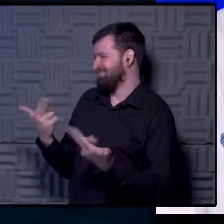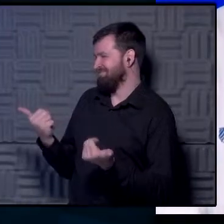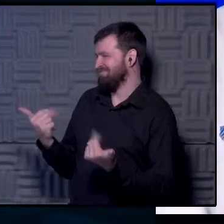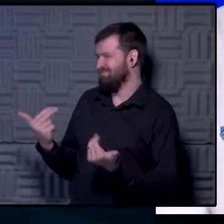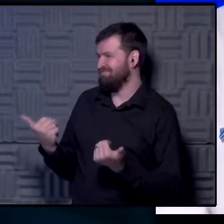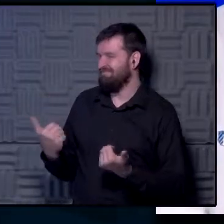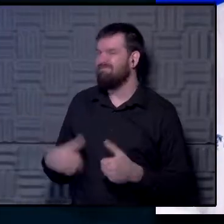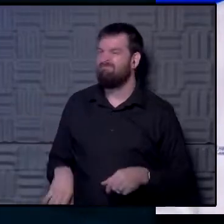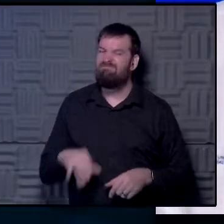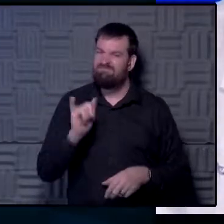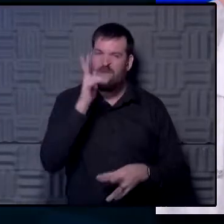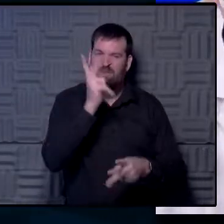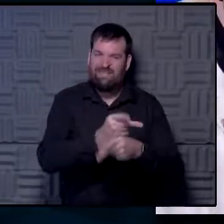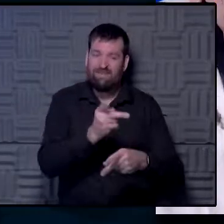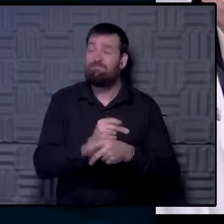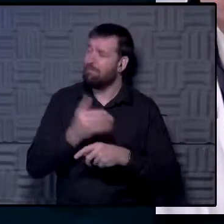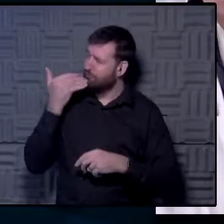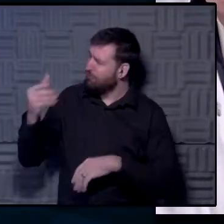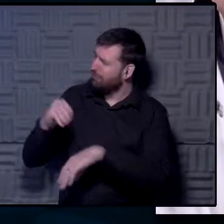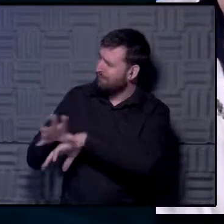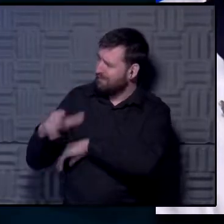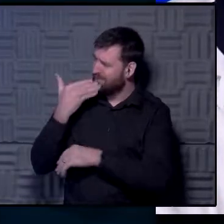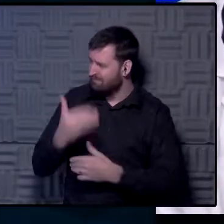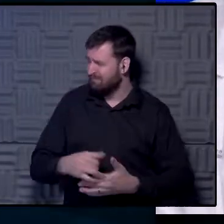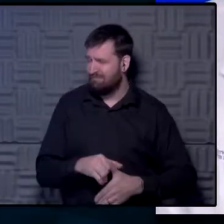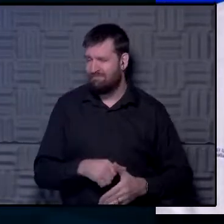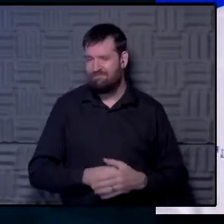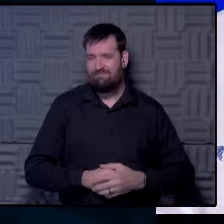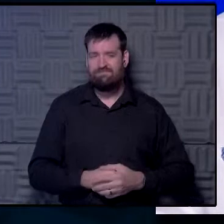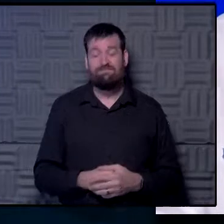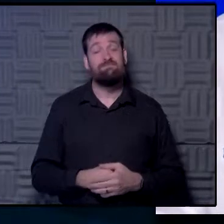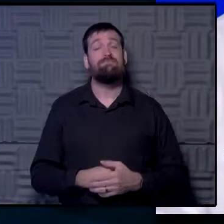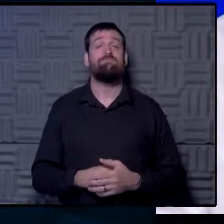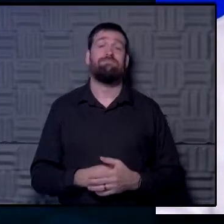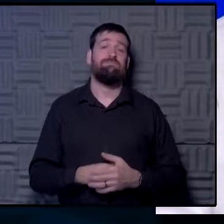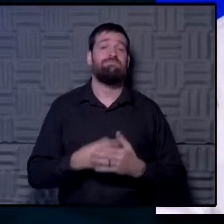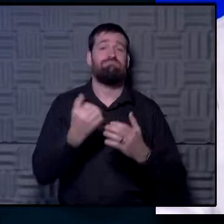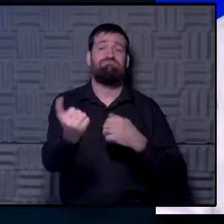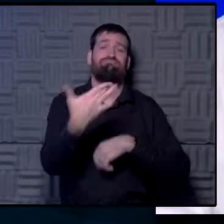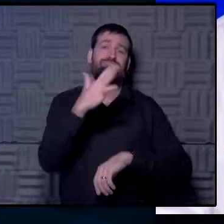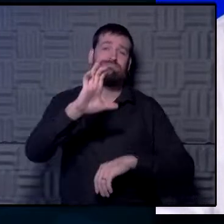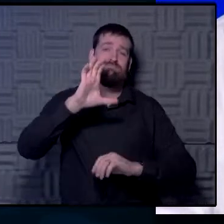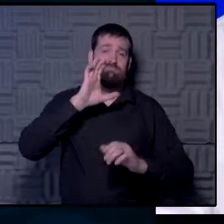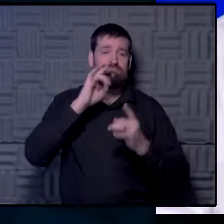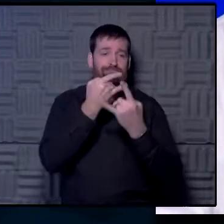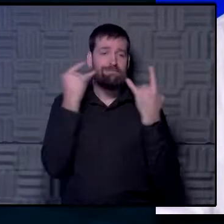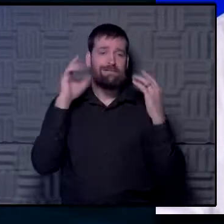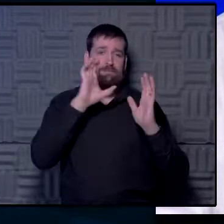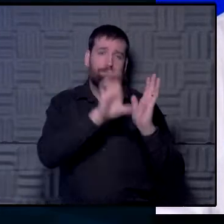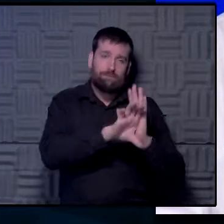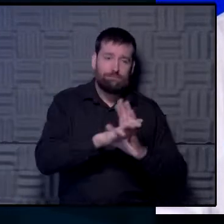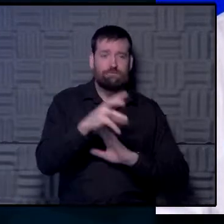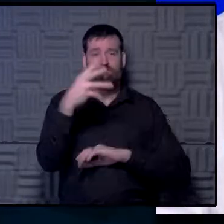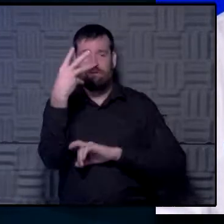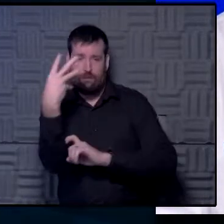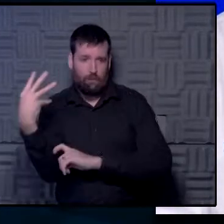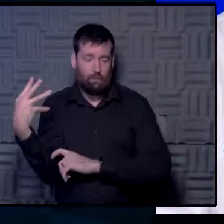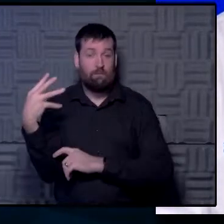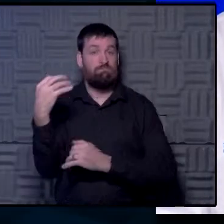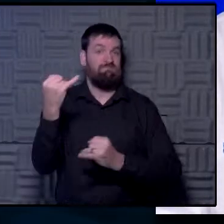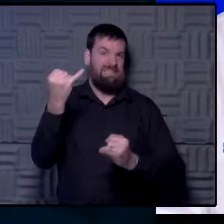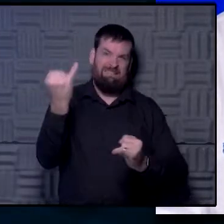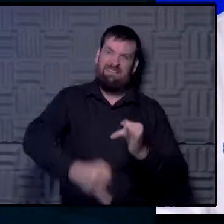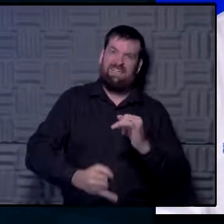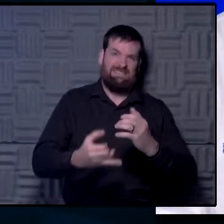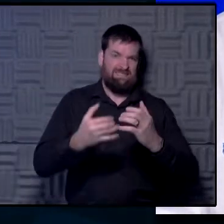That's probably really That'll good. take care of it. That's good advice, I think. Yeah. All right. Hey, listen, send us your mask pictures and videos. This is the last